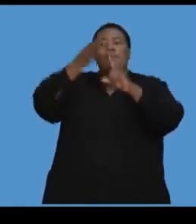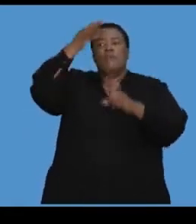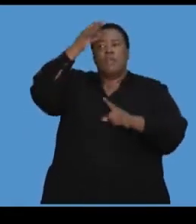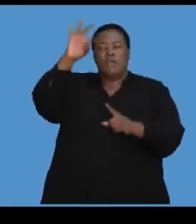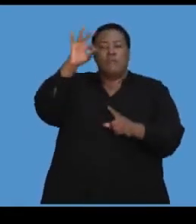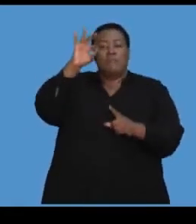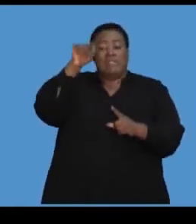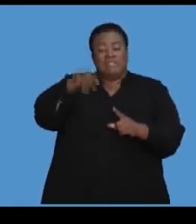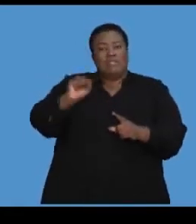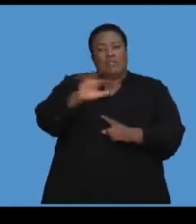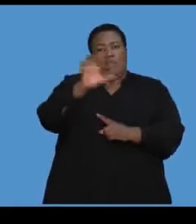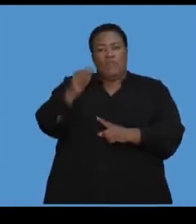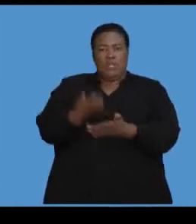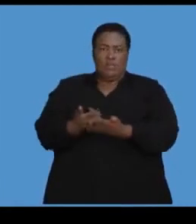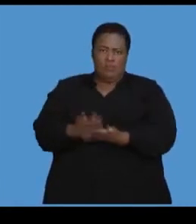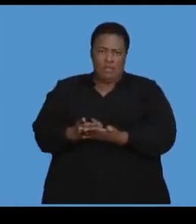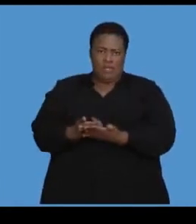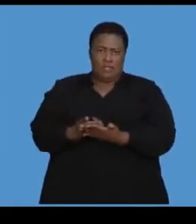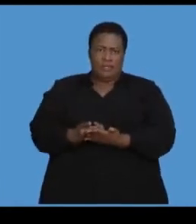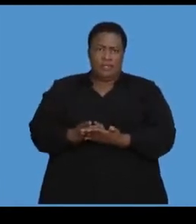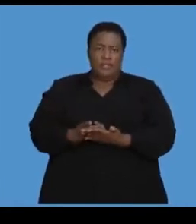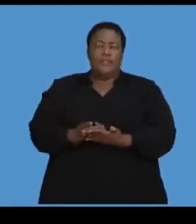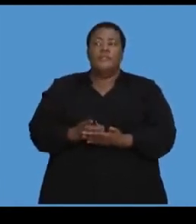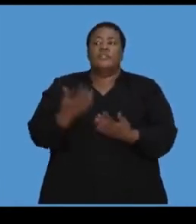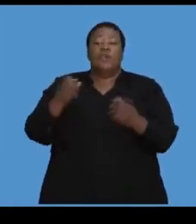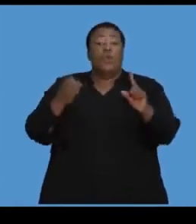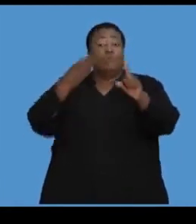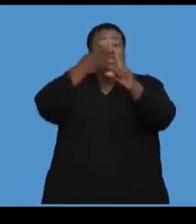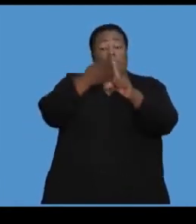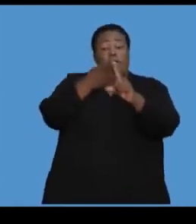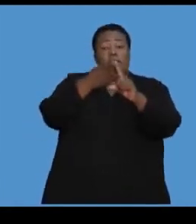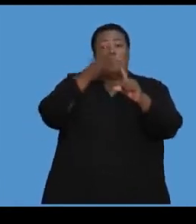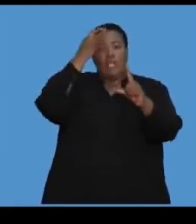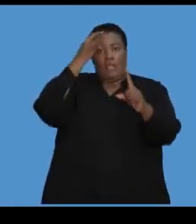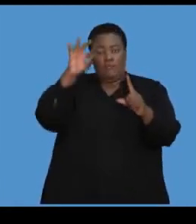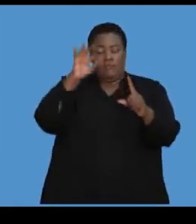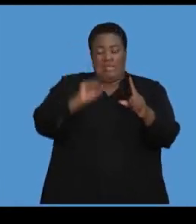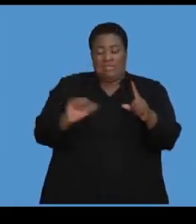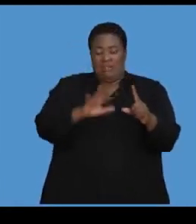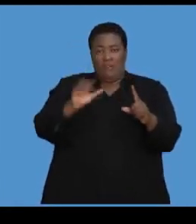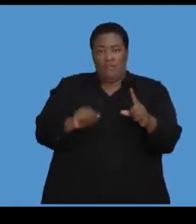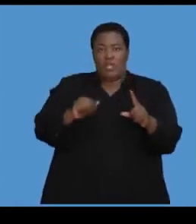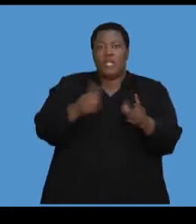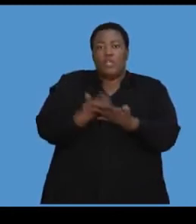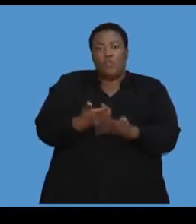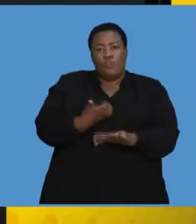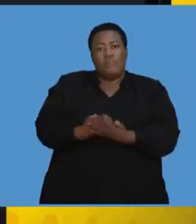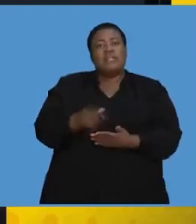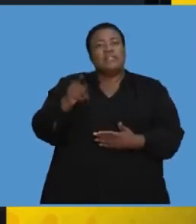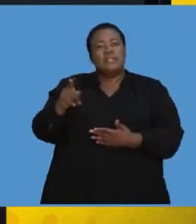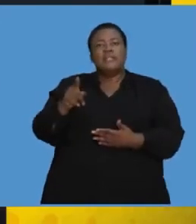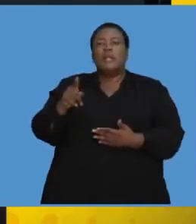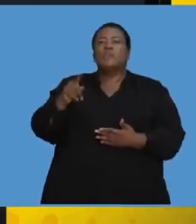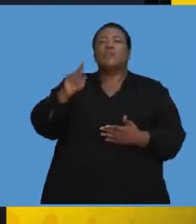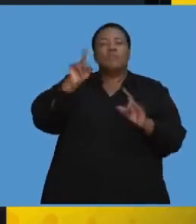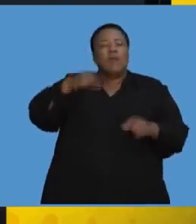economy. So these are objectives of the state in South Africa's economy. Right, this one, guys, it needs you to